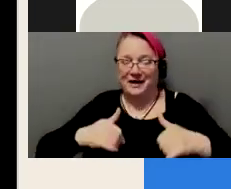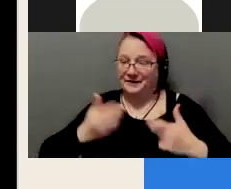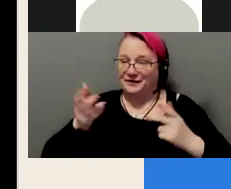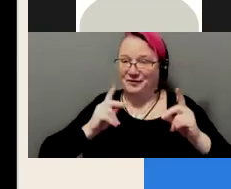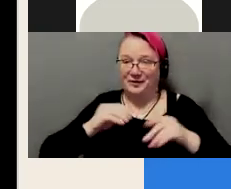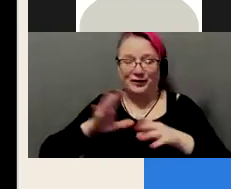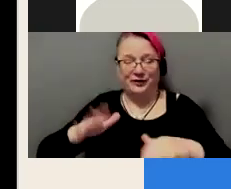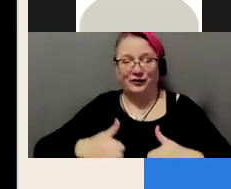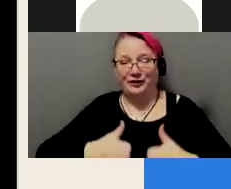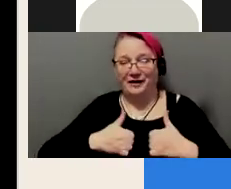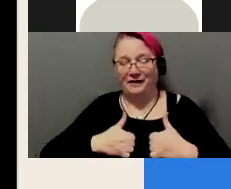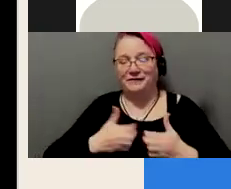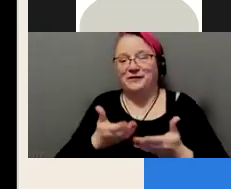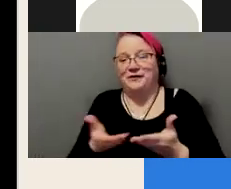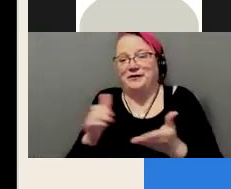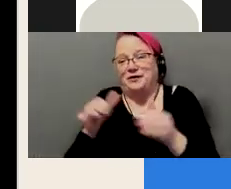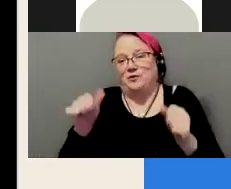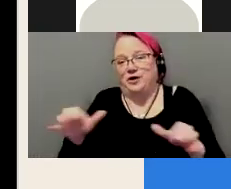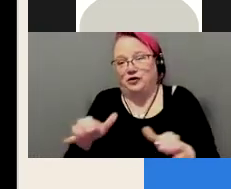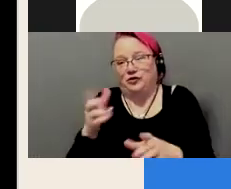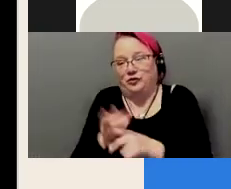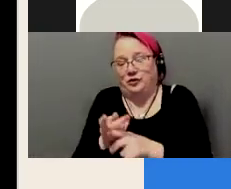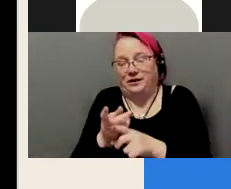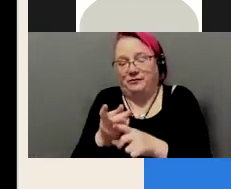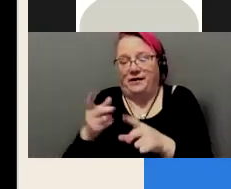there are things that we can do to keep them and ourselves safe.